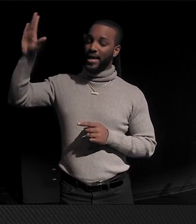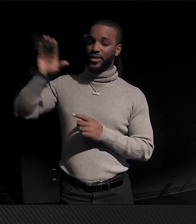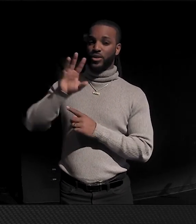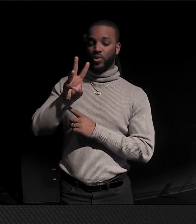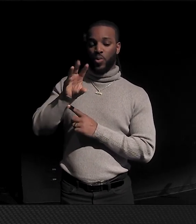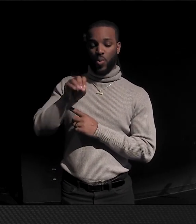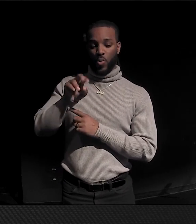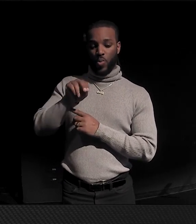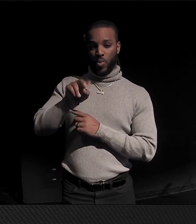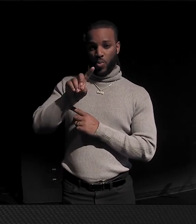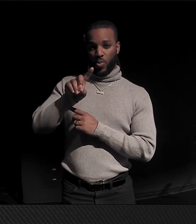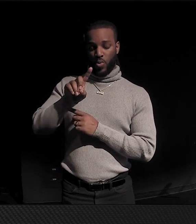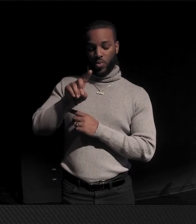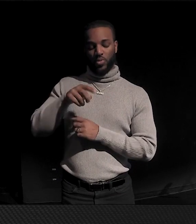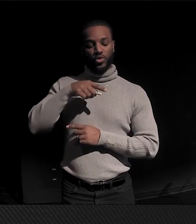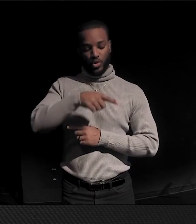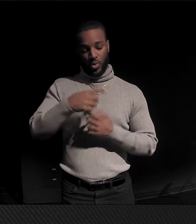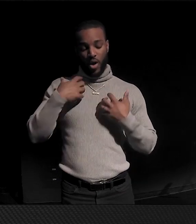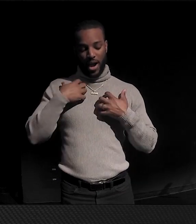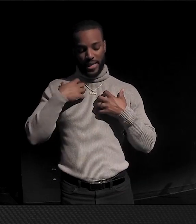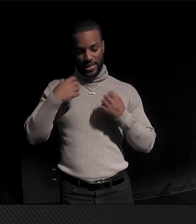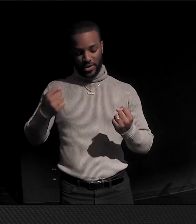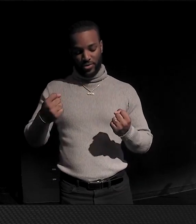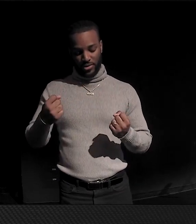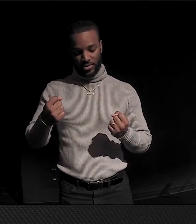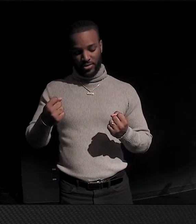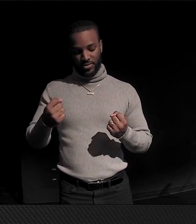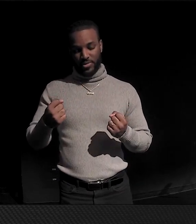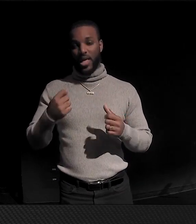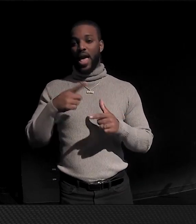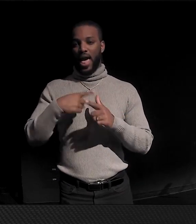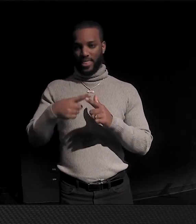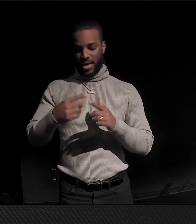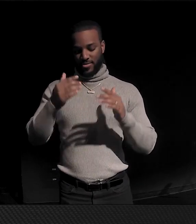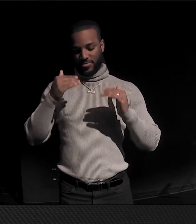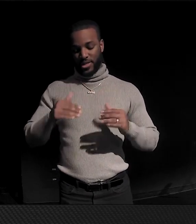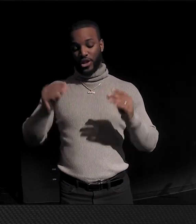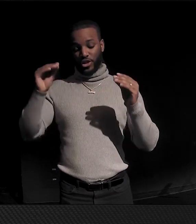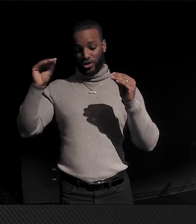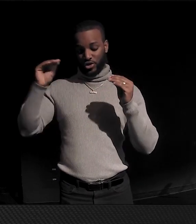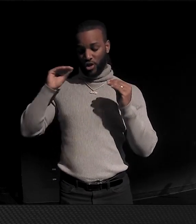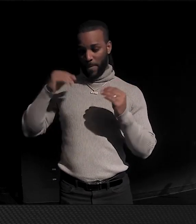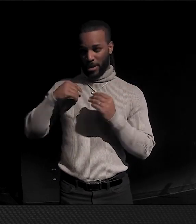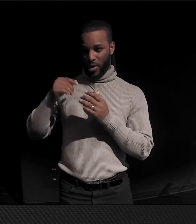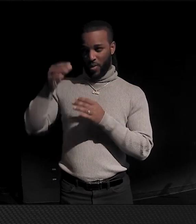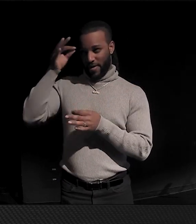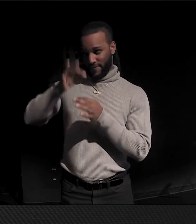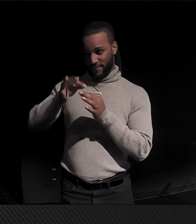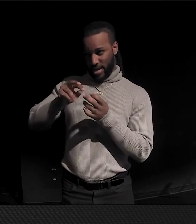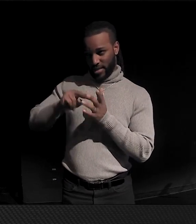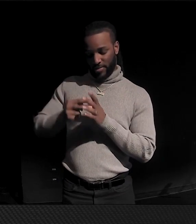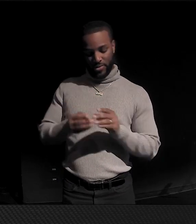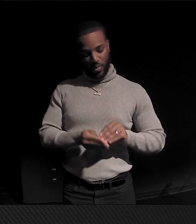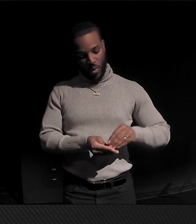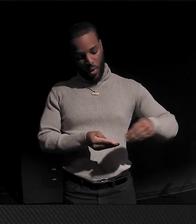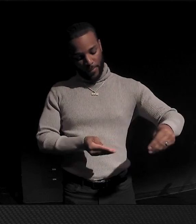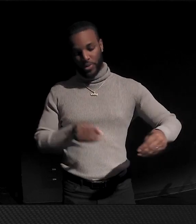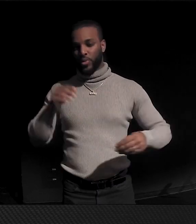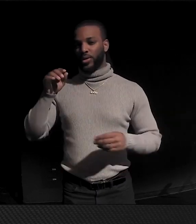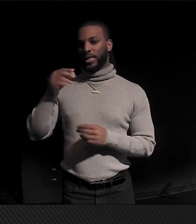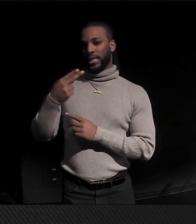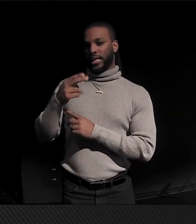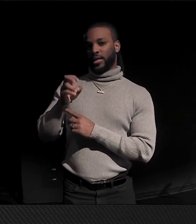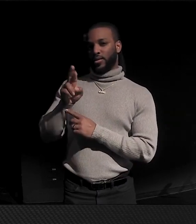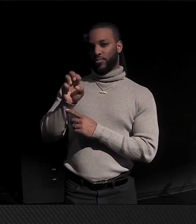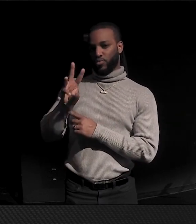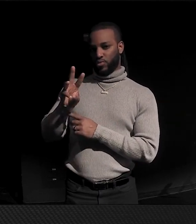coming out of 1 Peter chapter 2. And then he taught me what faith was, turned to Hebrews 11, and he points